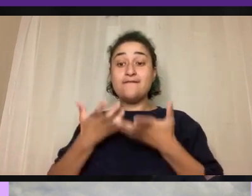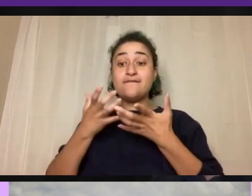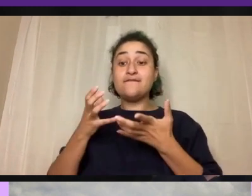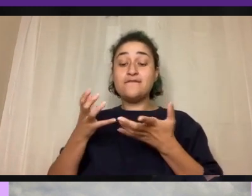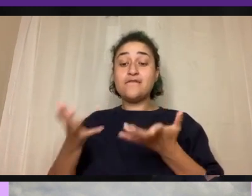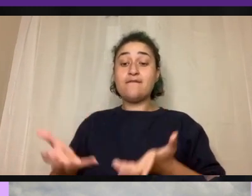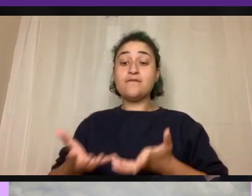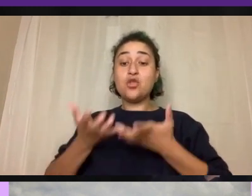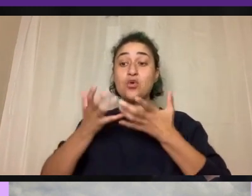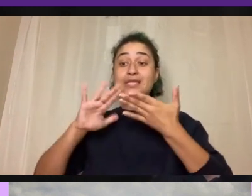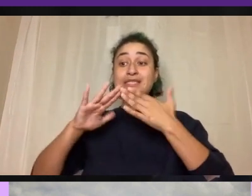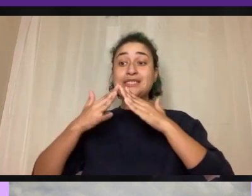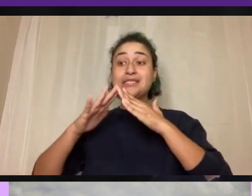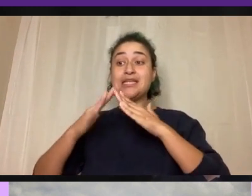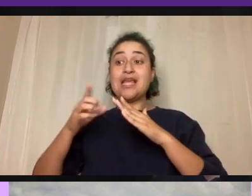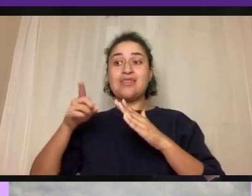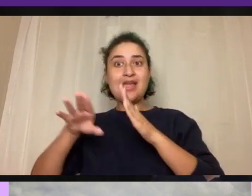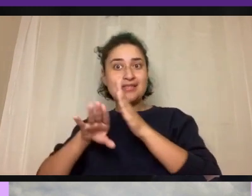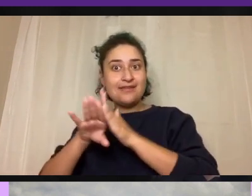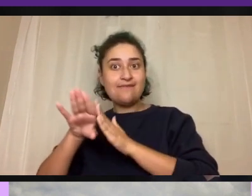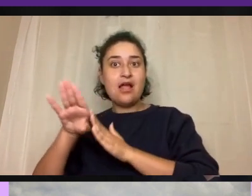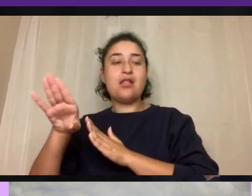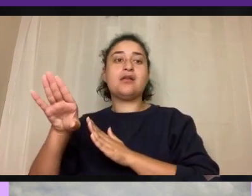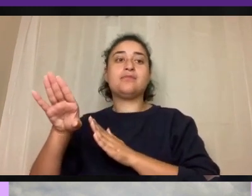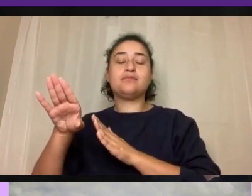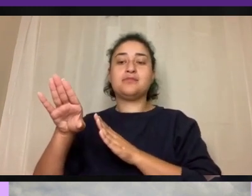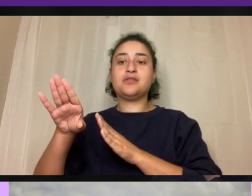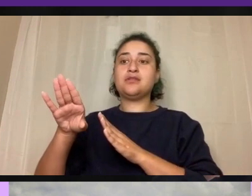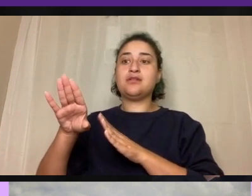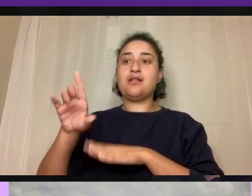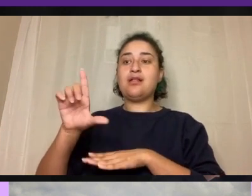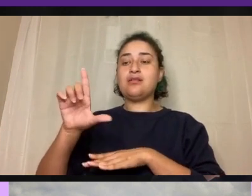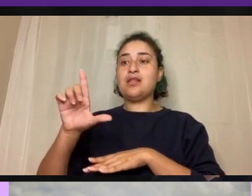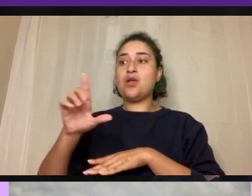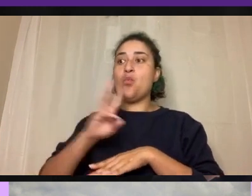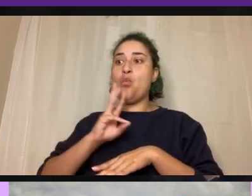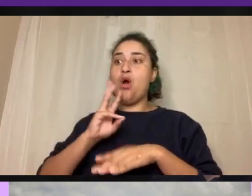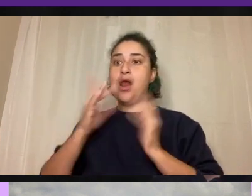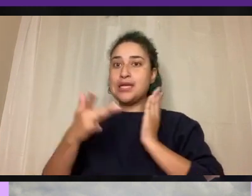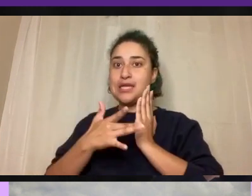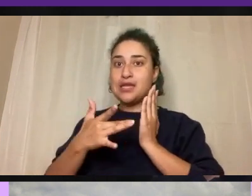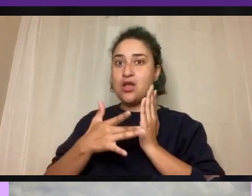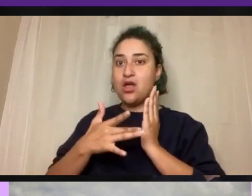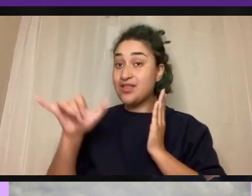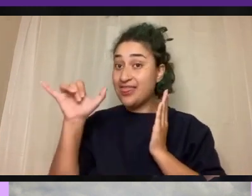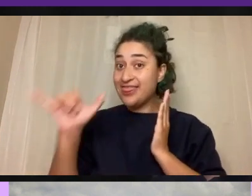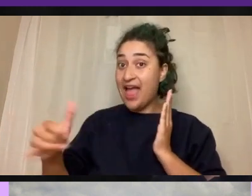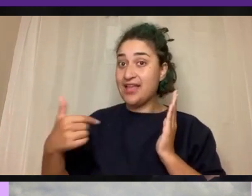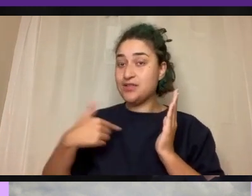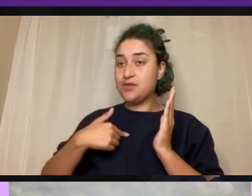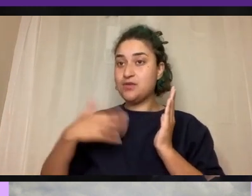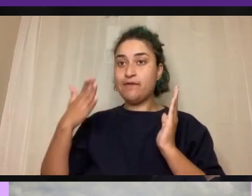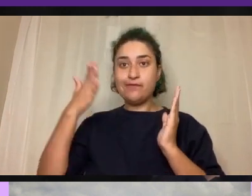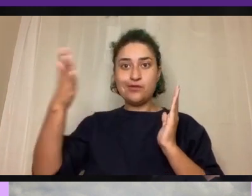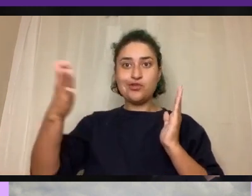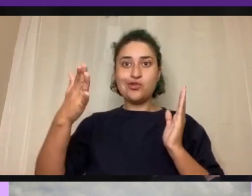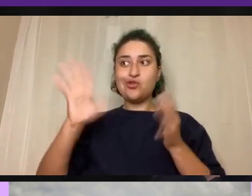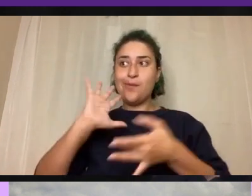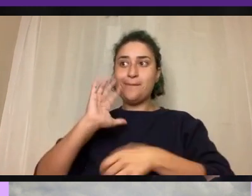agricultural technologies on a lake. That to me is the future, to build these beautiful,